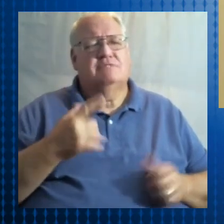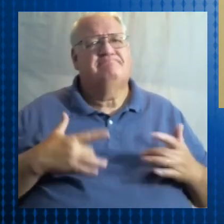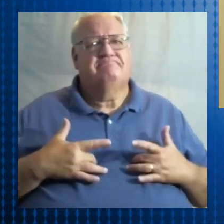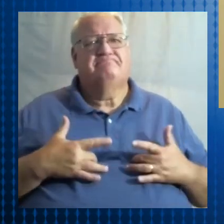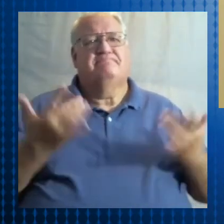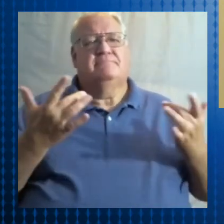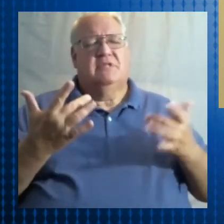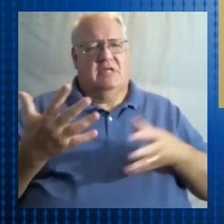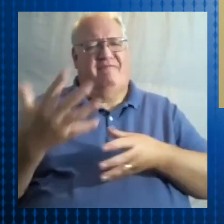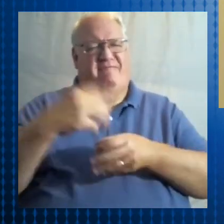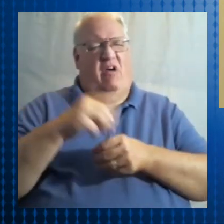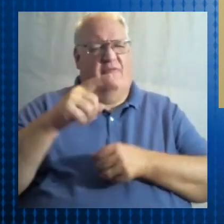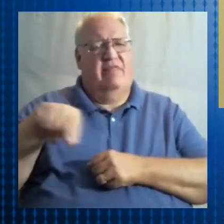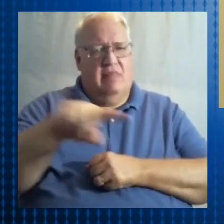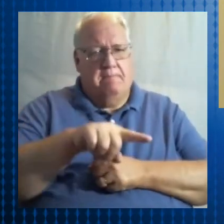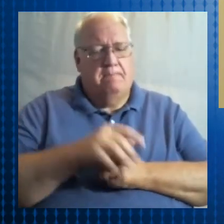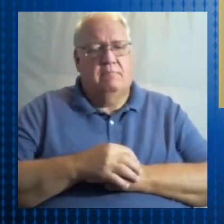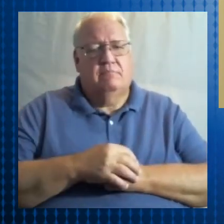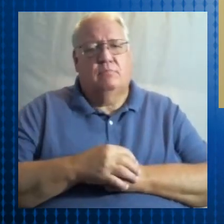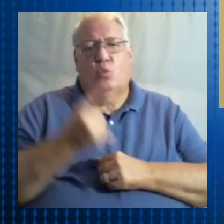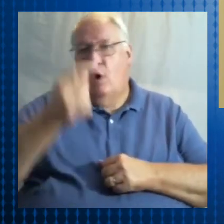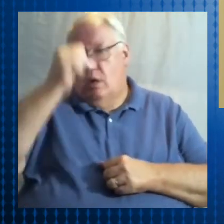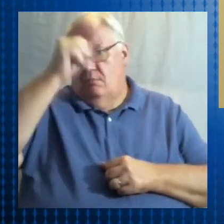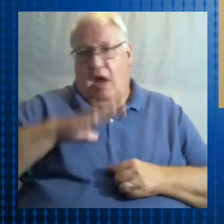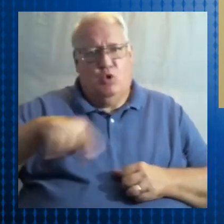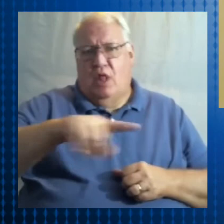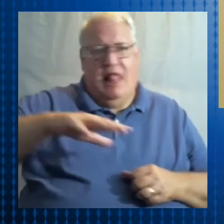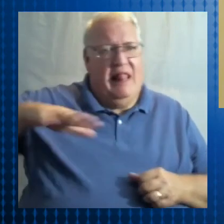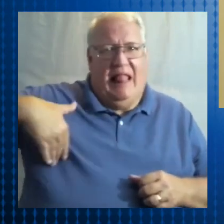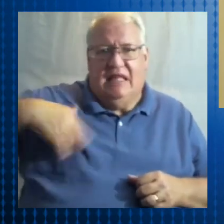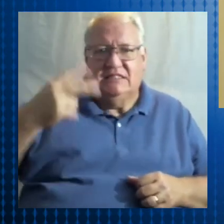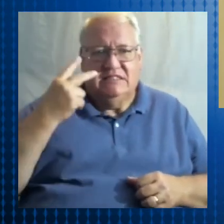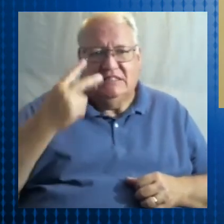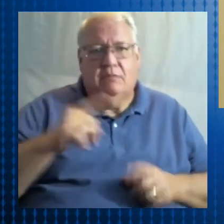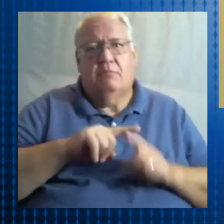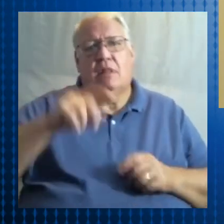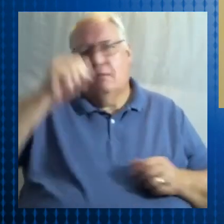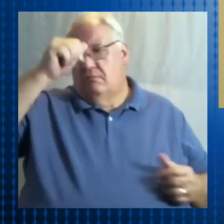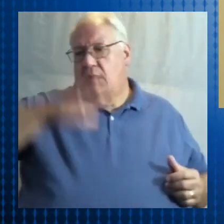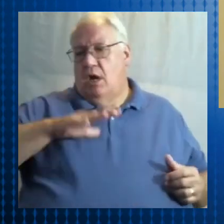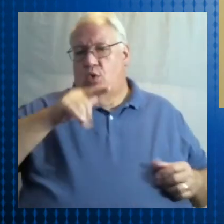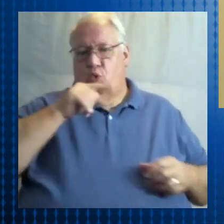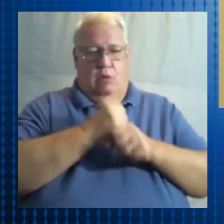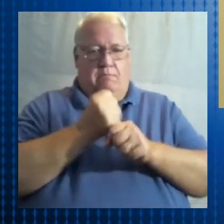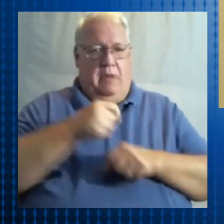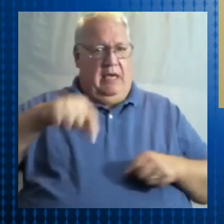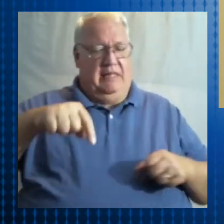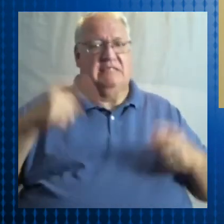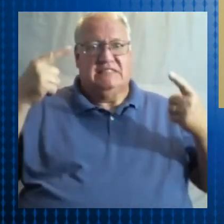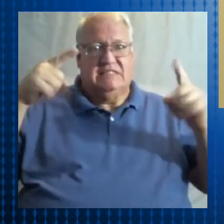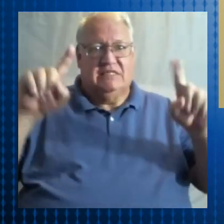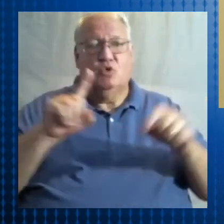them involved. A man you haven't seen tonight, I don't believe, but the guy who made this happen in some